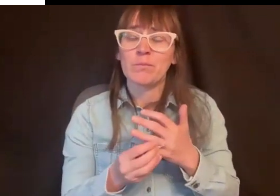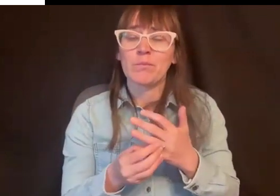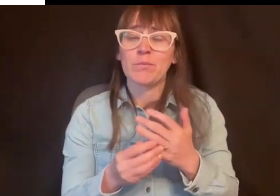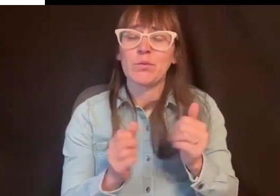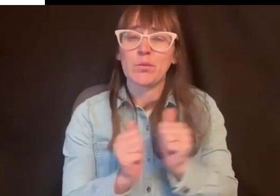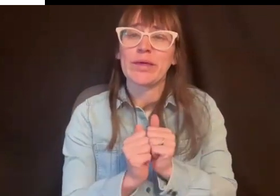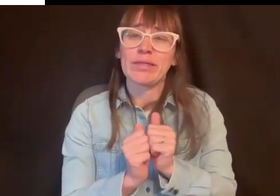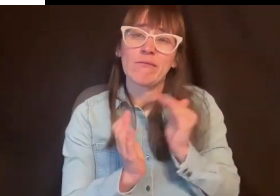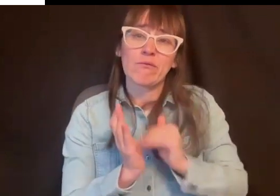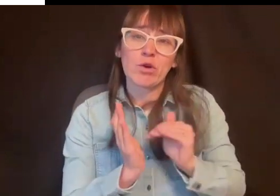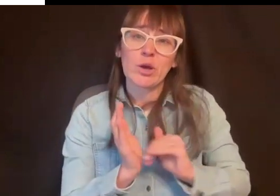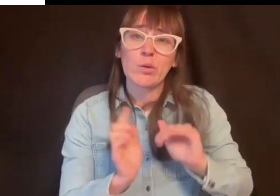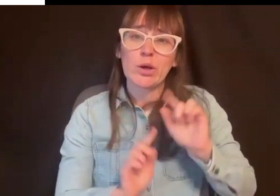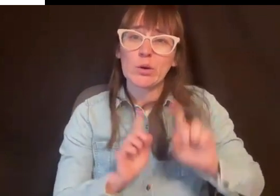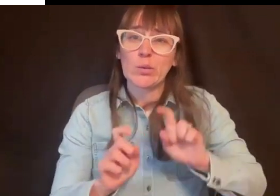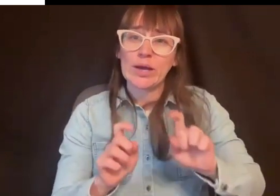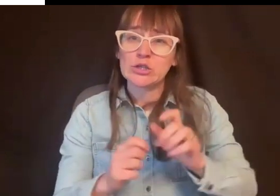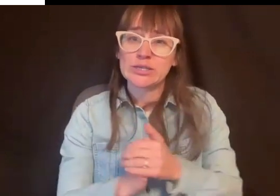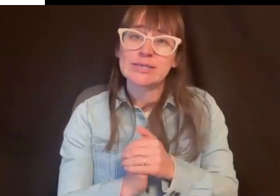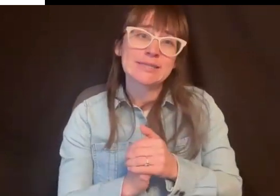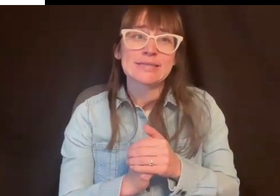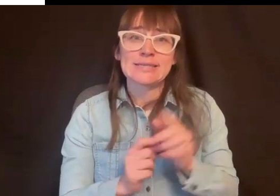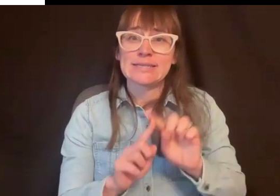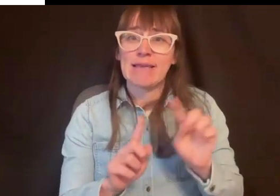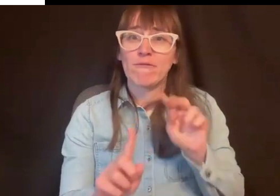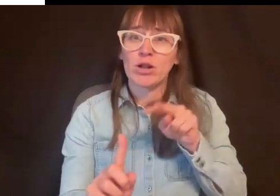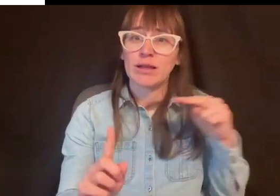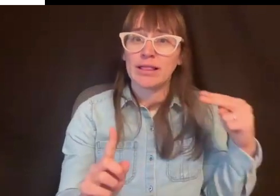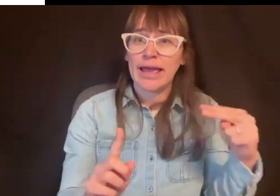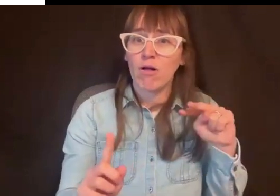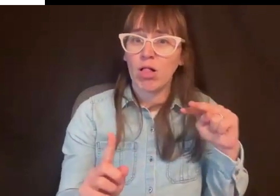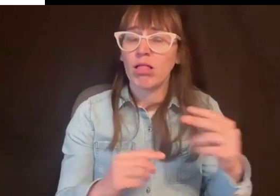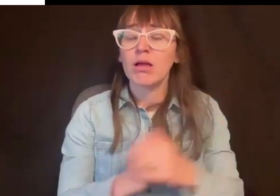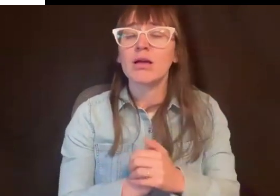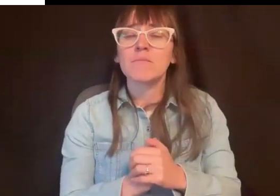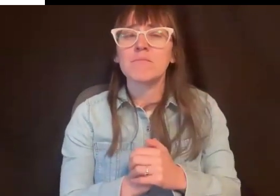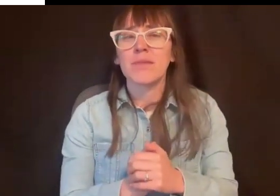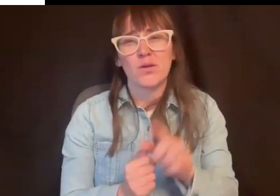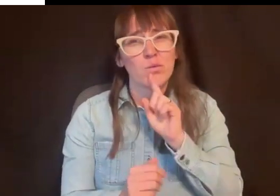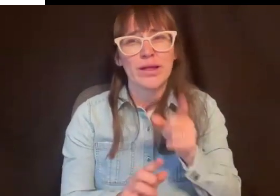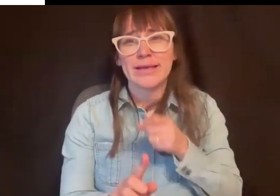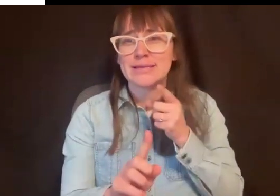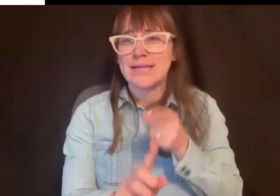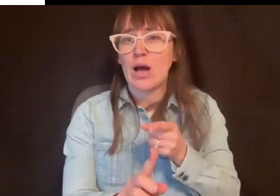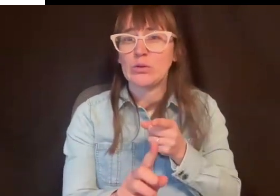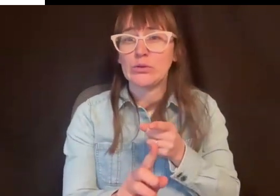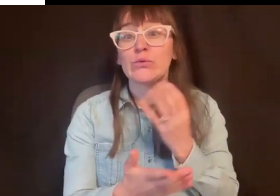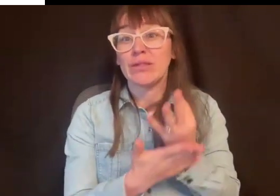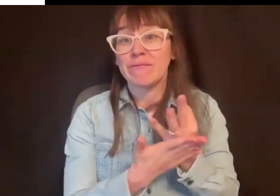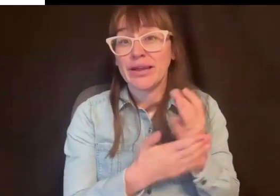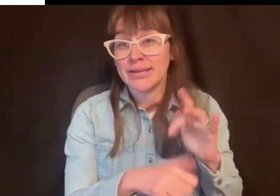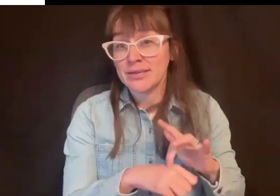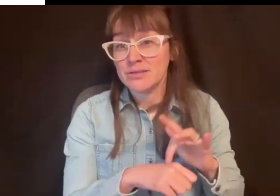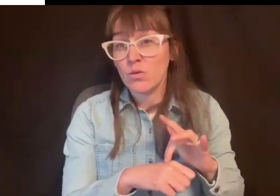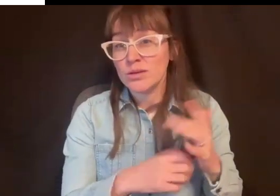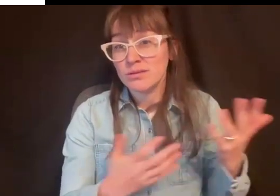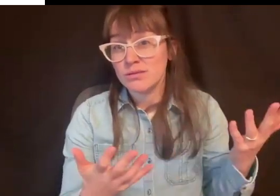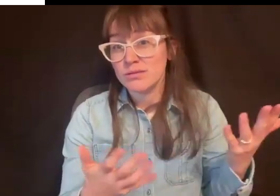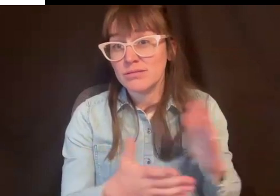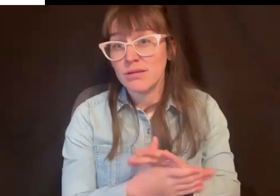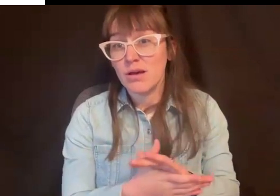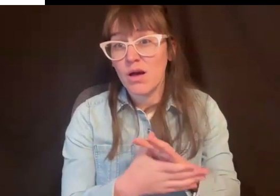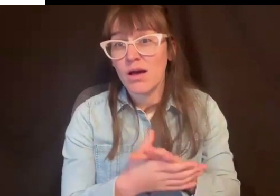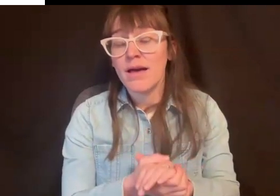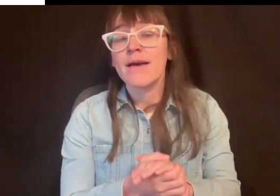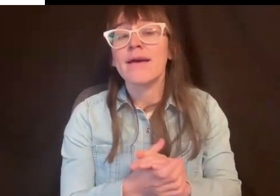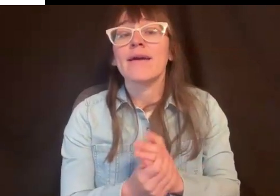that we've gotten, and they provide a different way of looking at the issue. But ultimately, this comes down to a question of the funding source. So if the